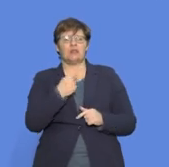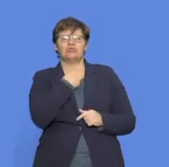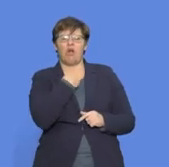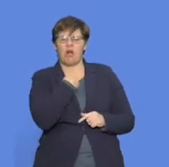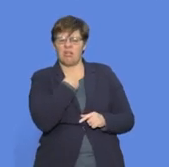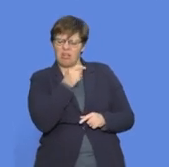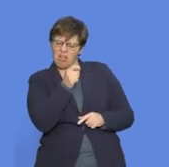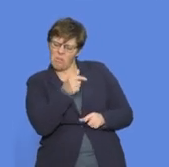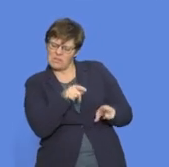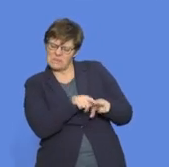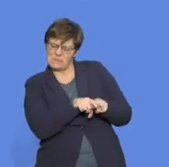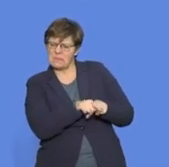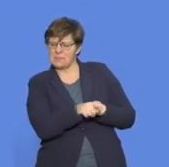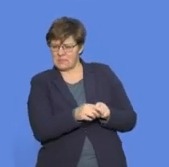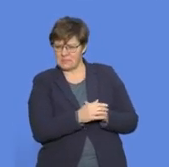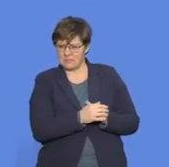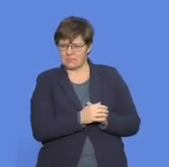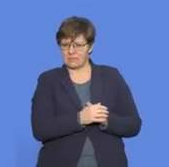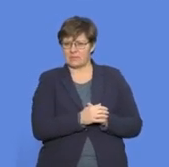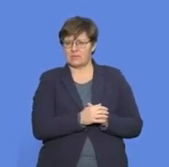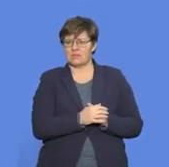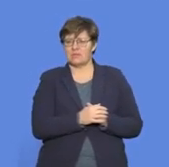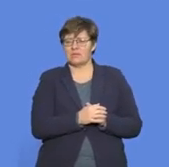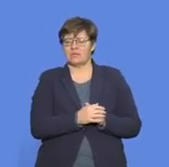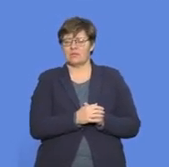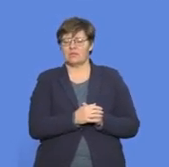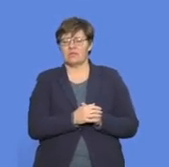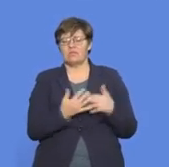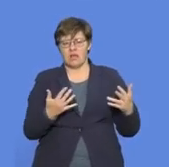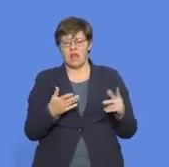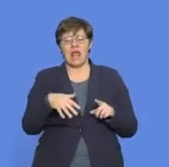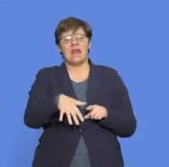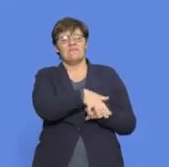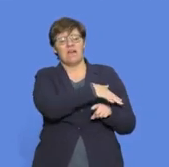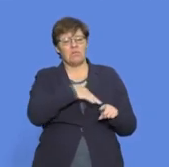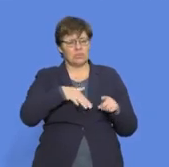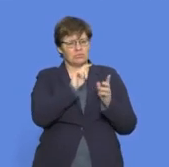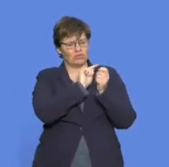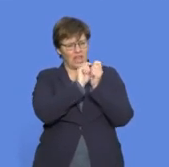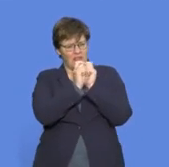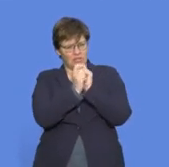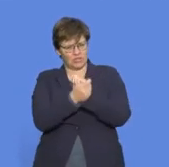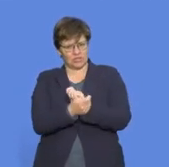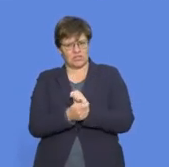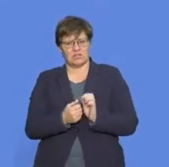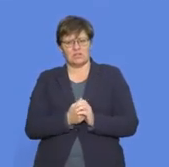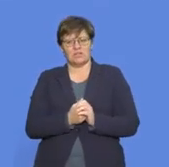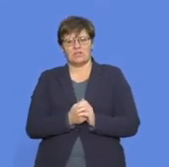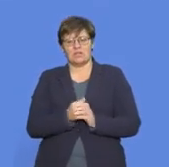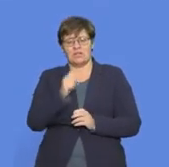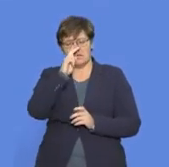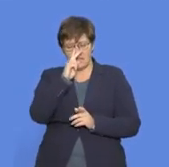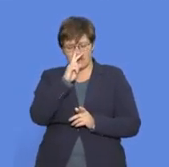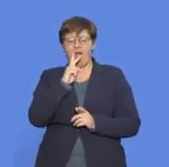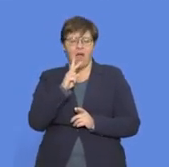a dog-like organism that lived on land. And obviously the environmental conditions changed and they